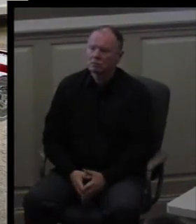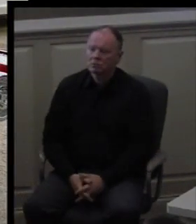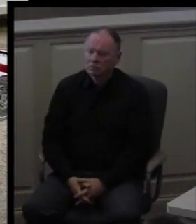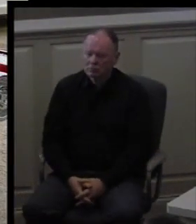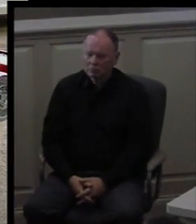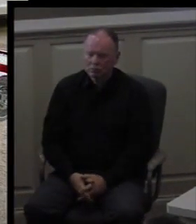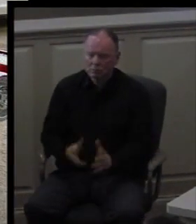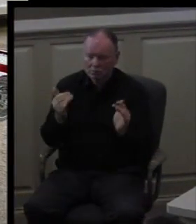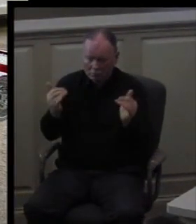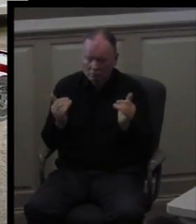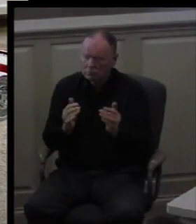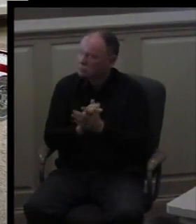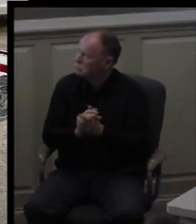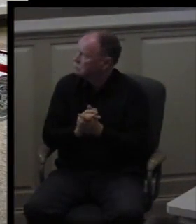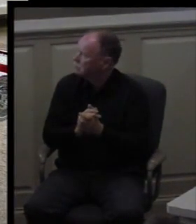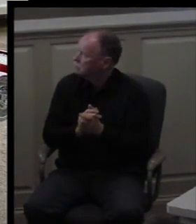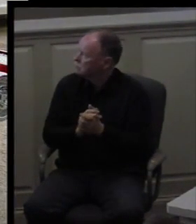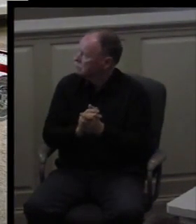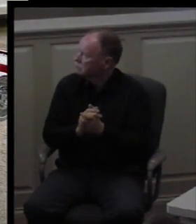So moving forward, the